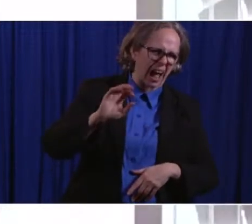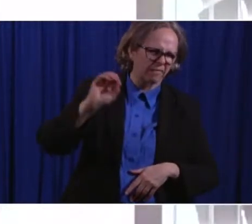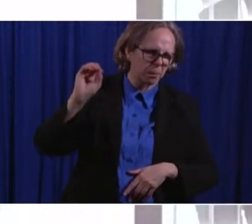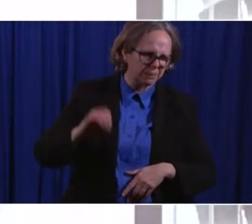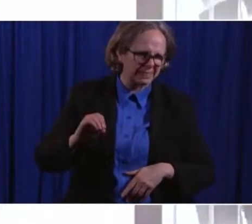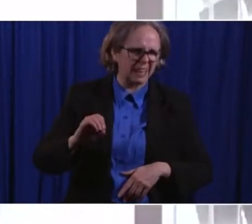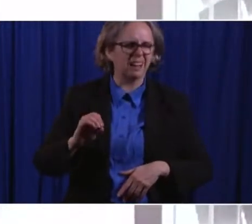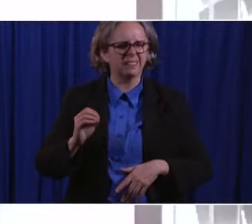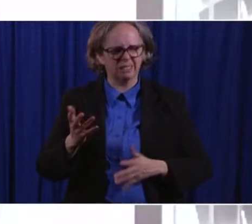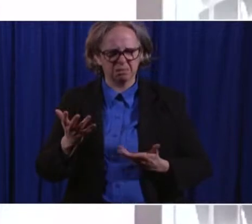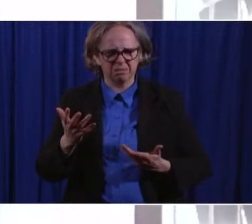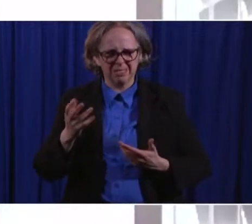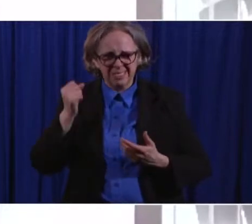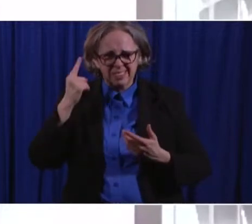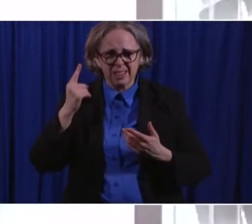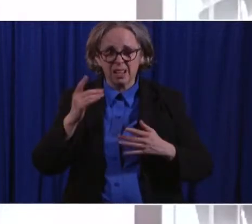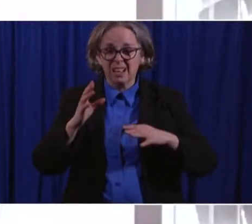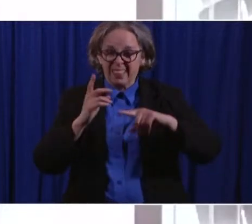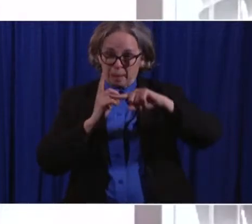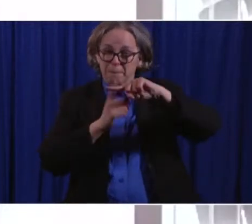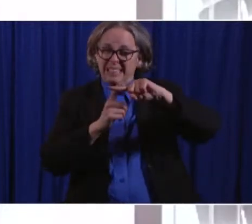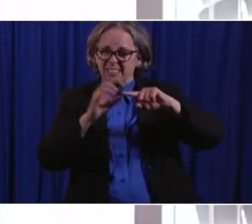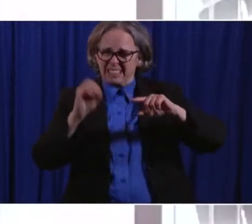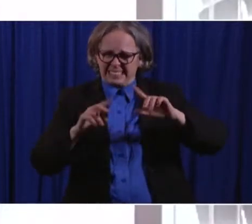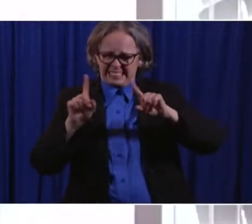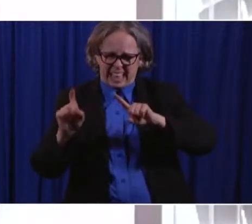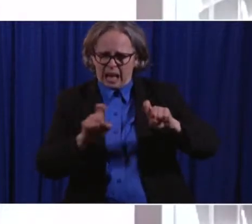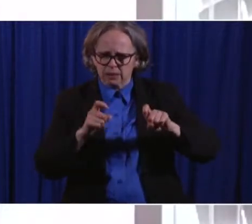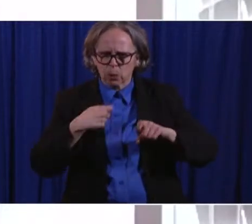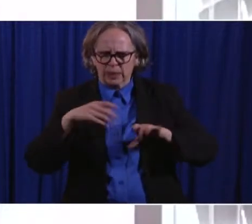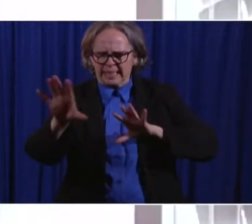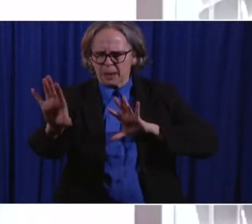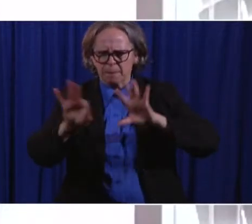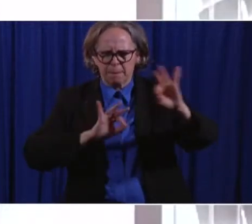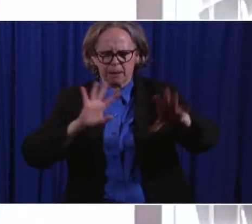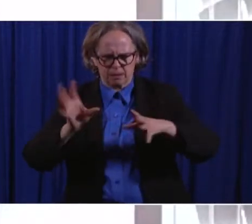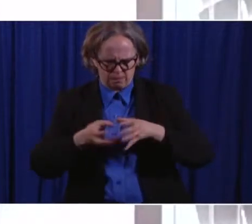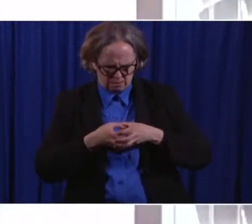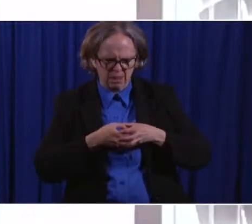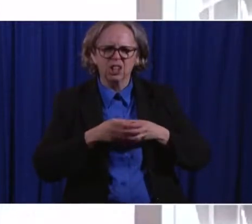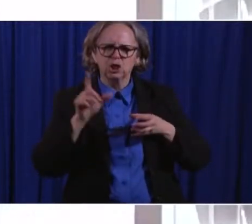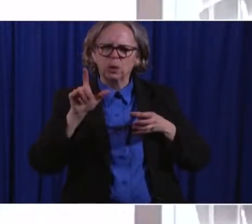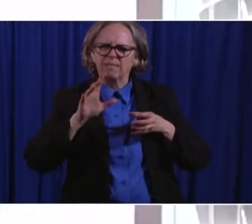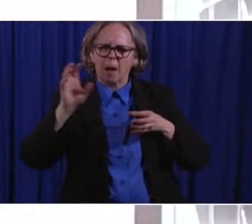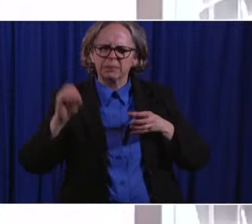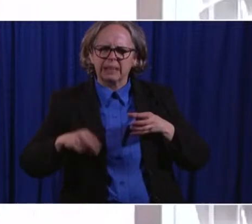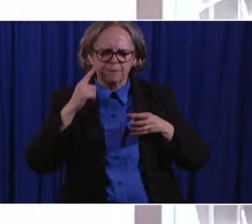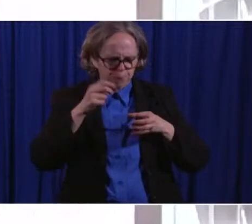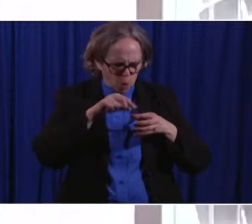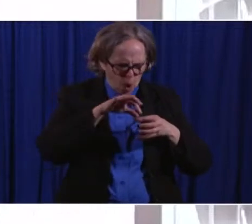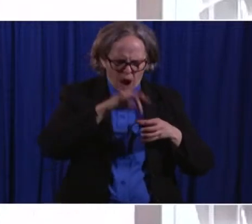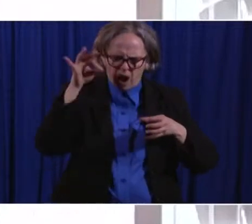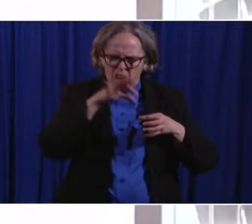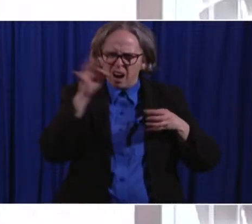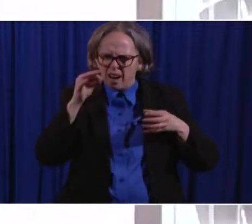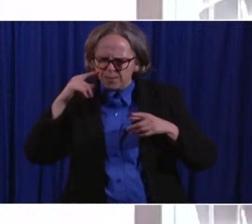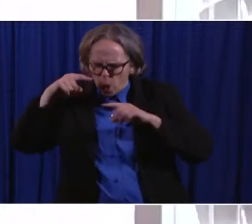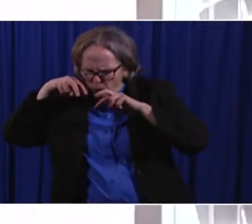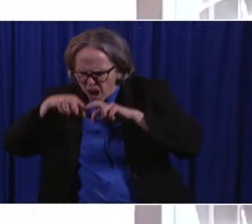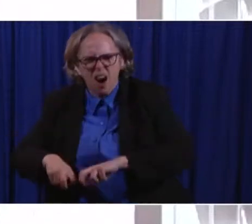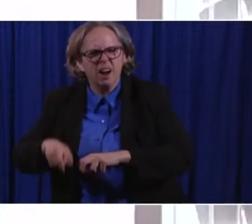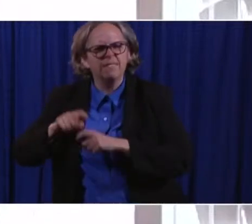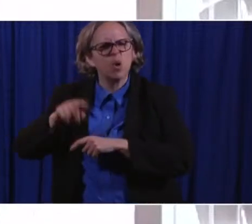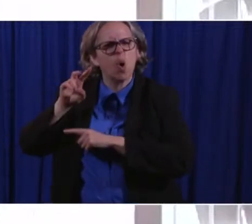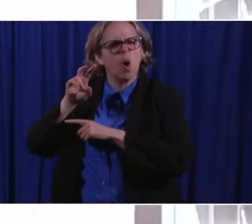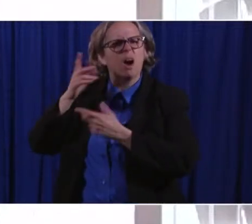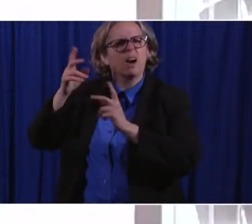positive tests through this genomic surveillance. But everyone in the country, as they're looking